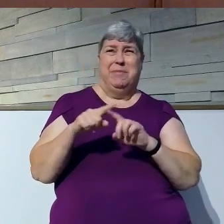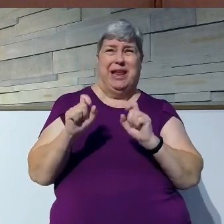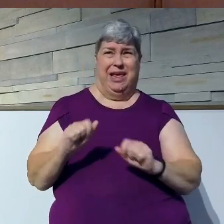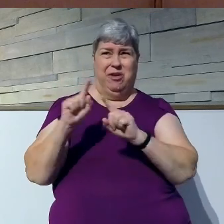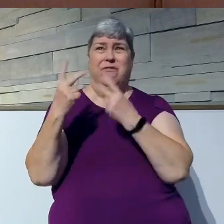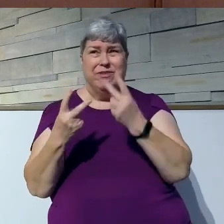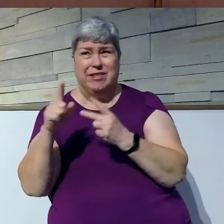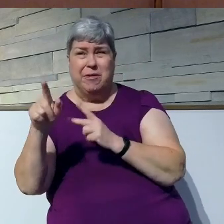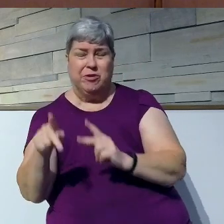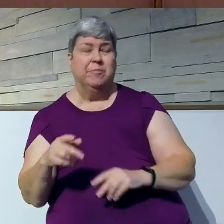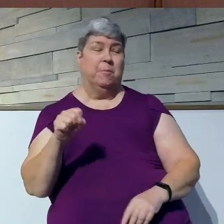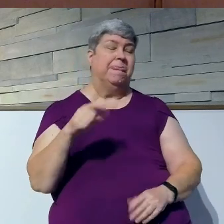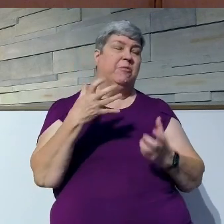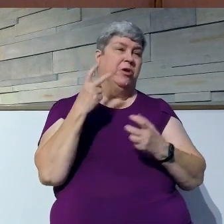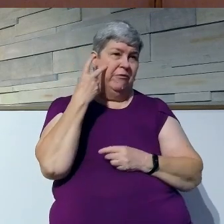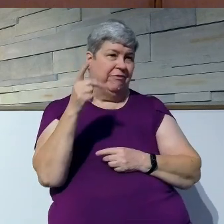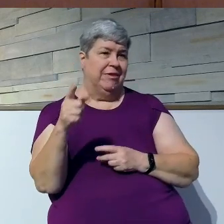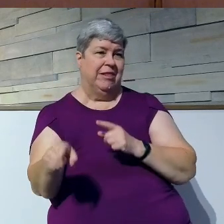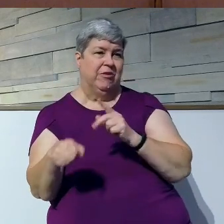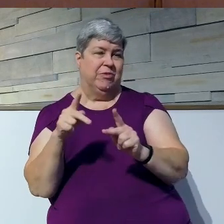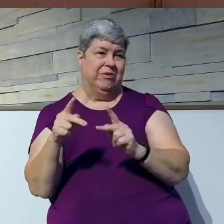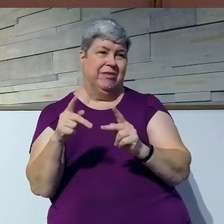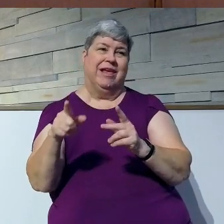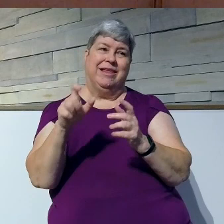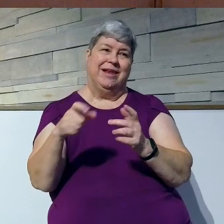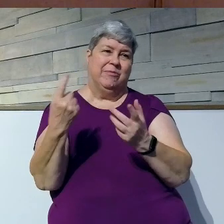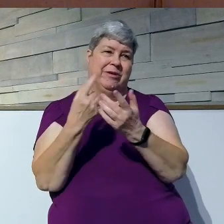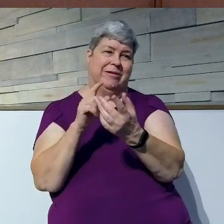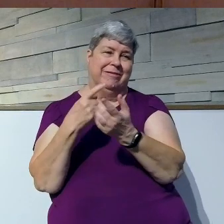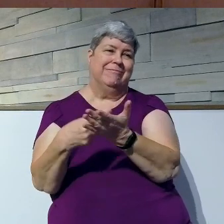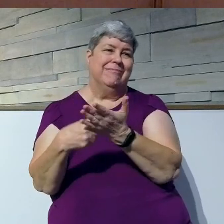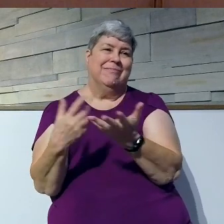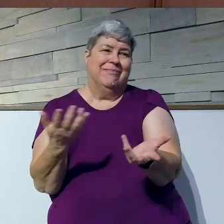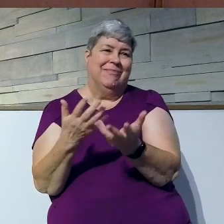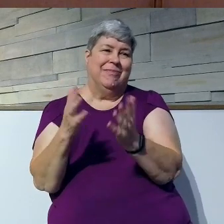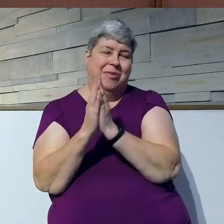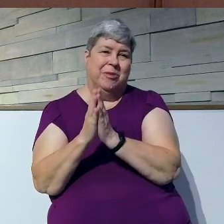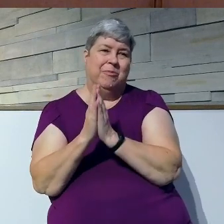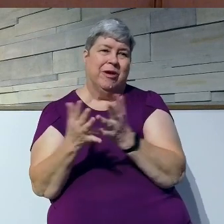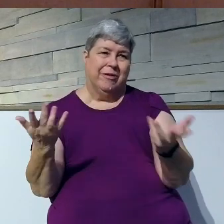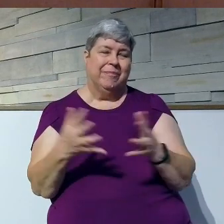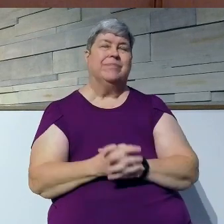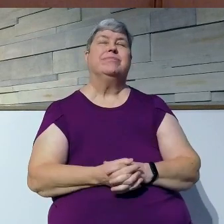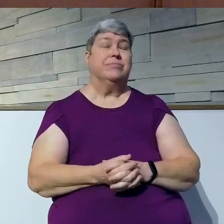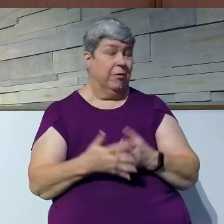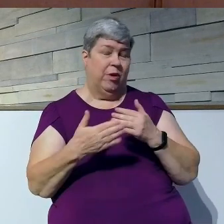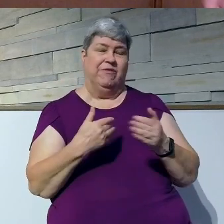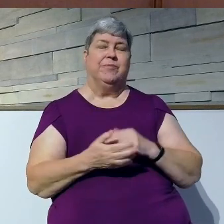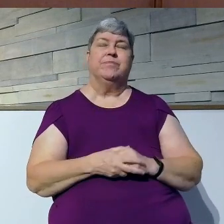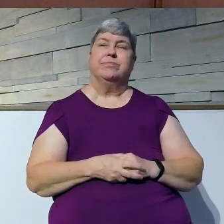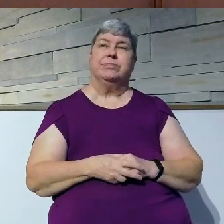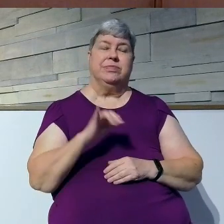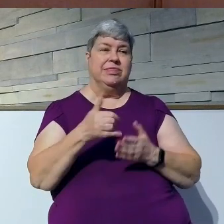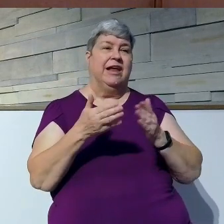I can make a visit. All right, why don't you go see this person here? They could use a visit. They could use a prayer from you.